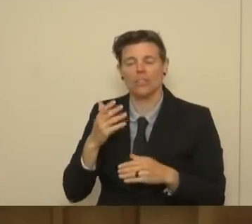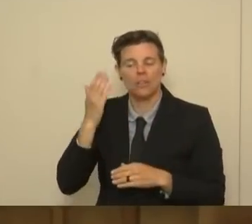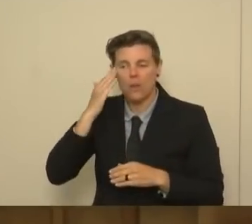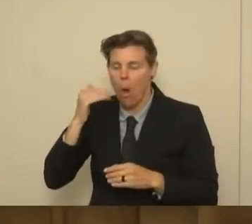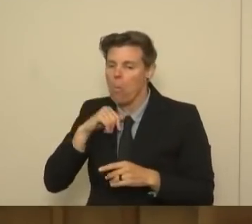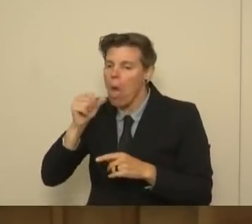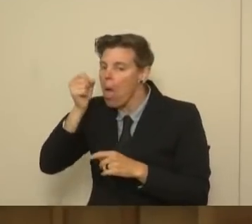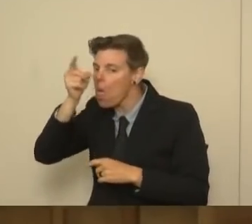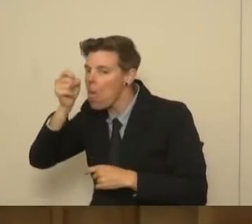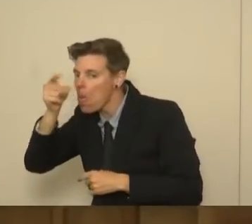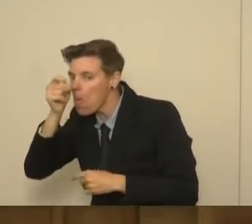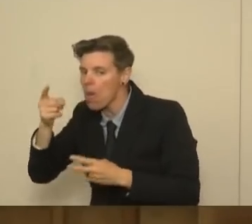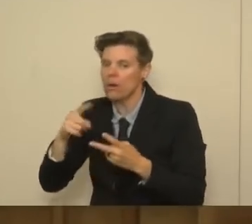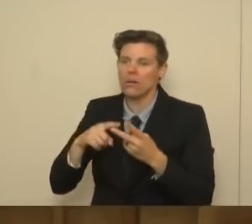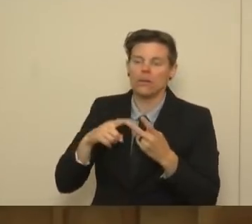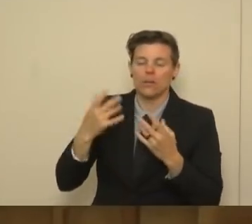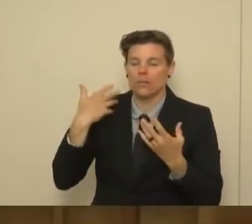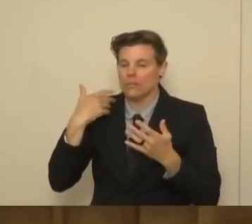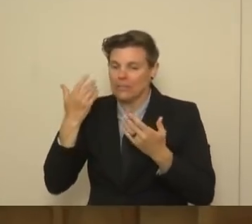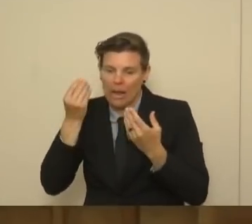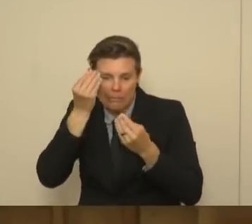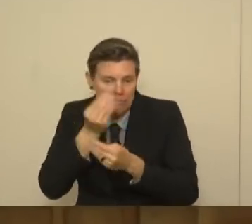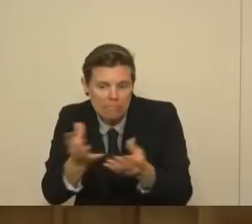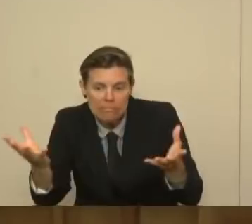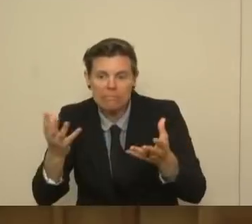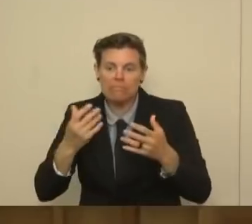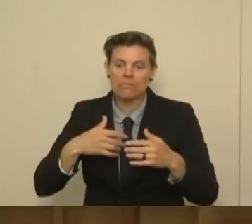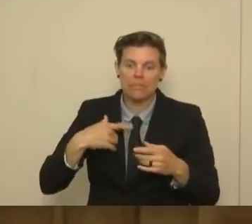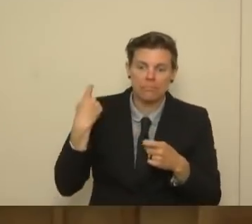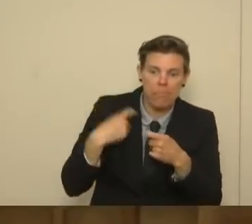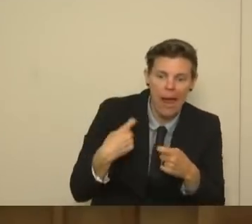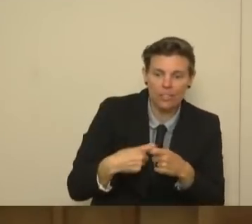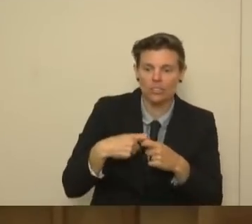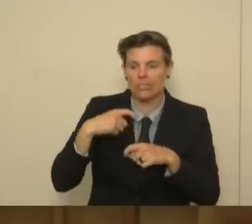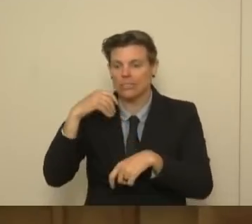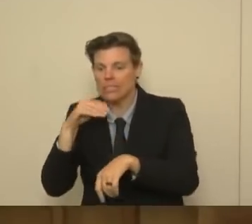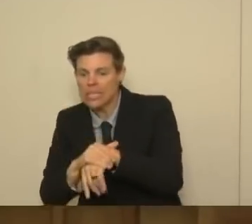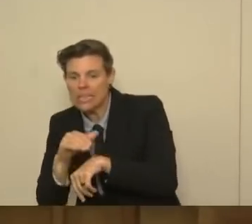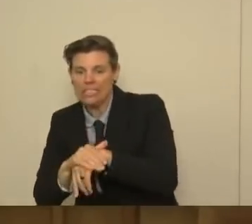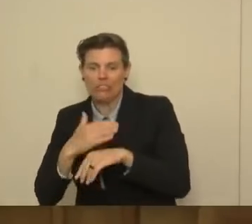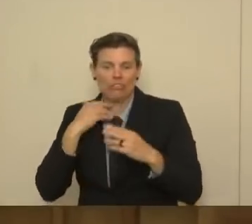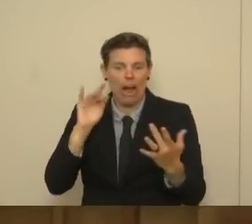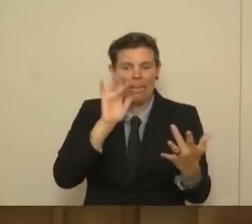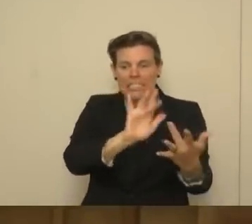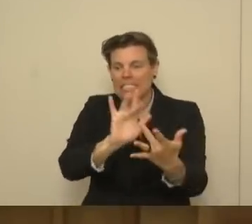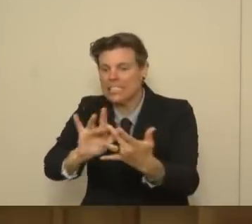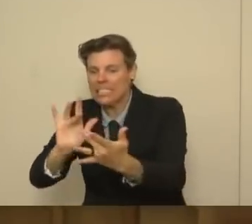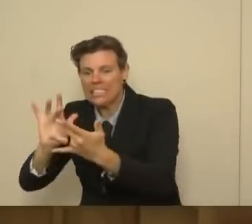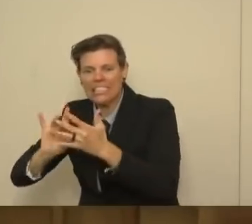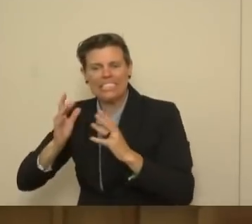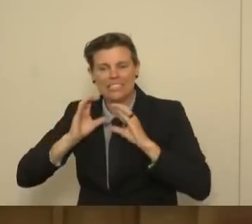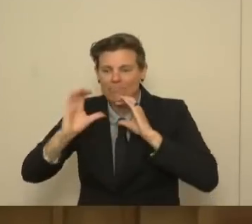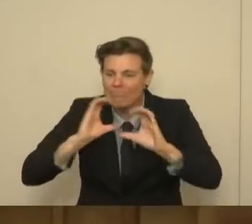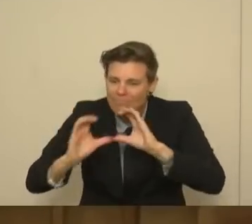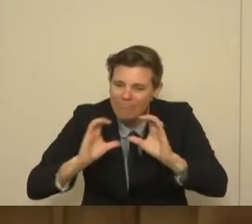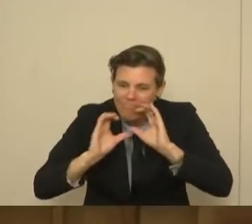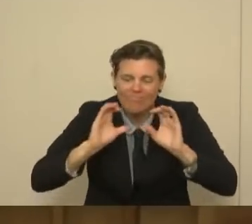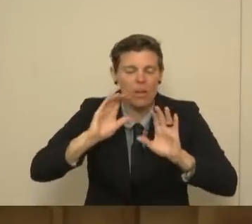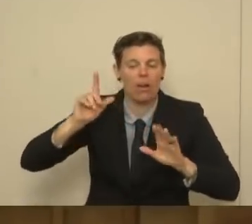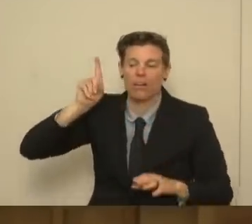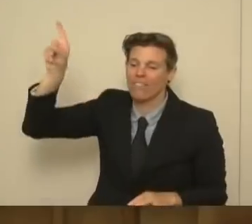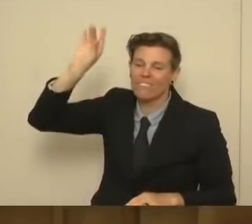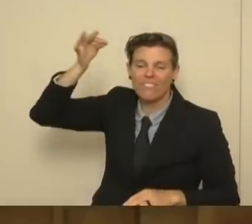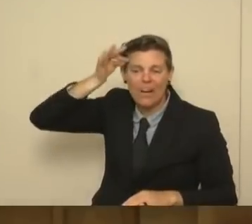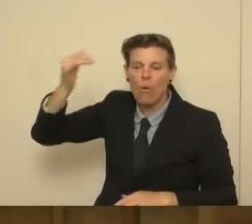count communities, having folks who are trusted messengers in those communities be able to say, no, it's not right.